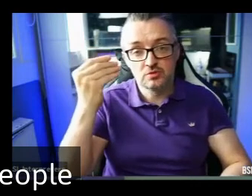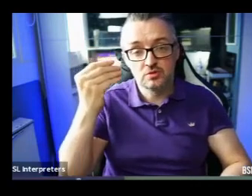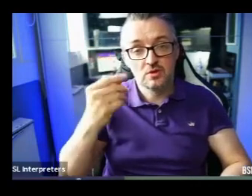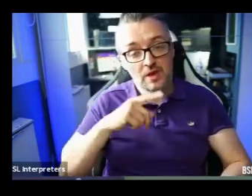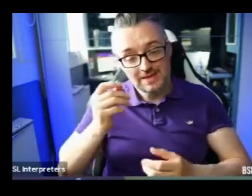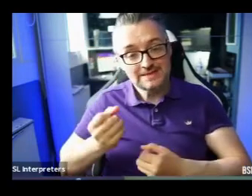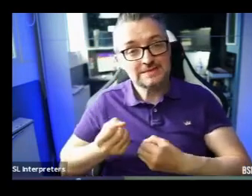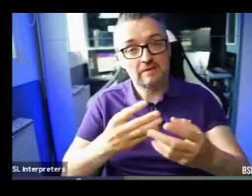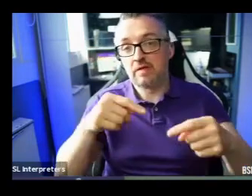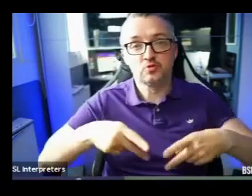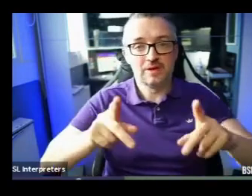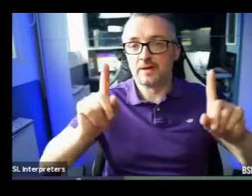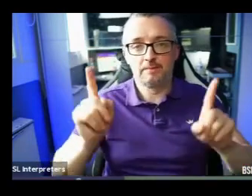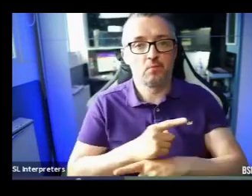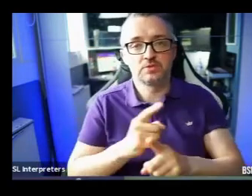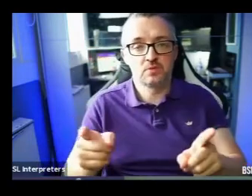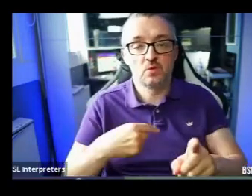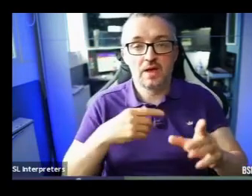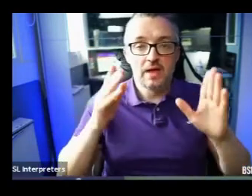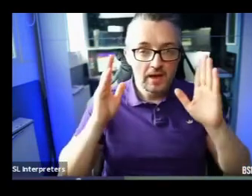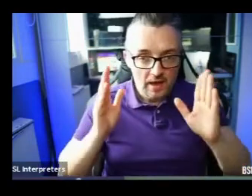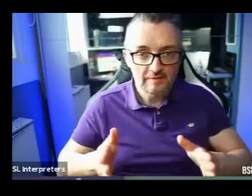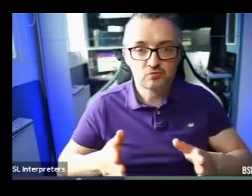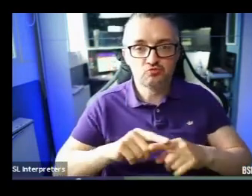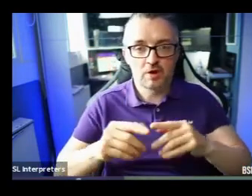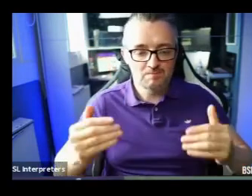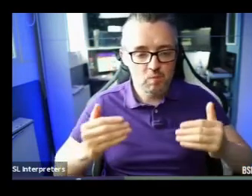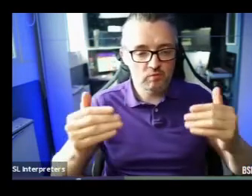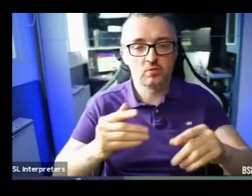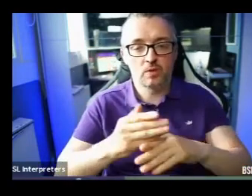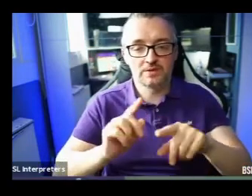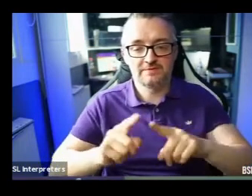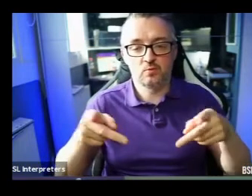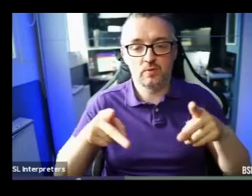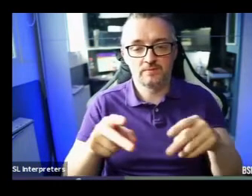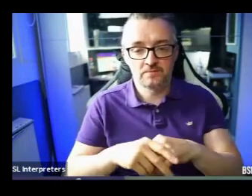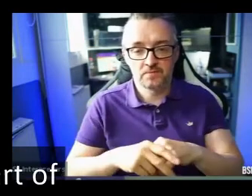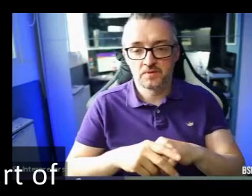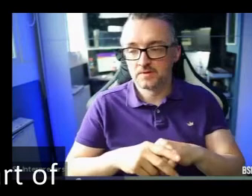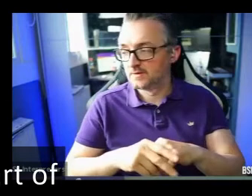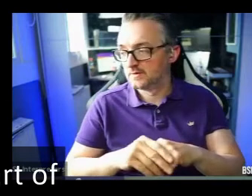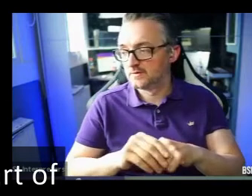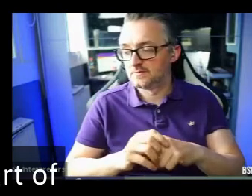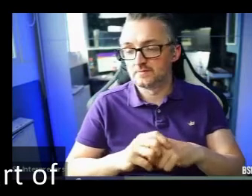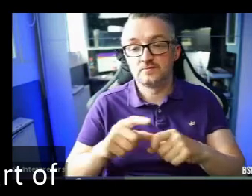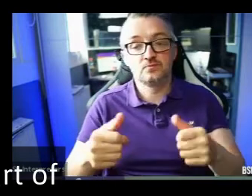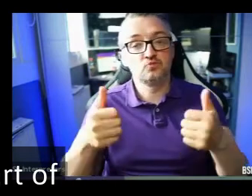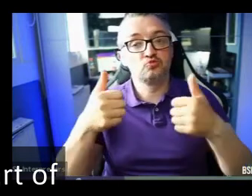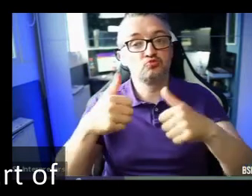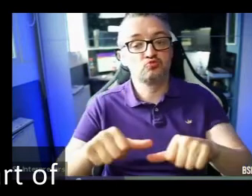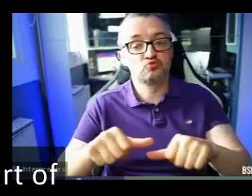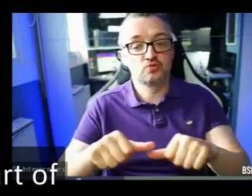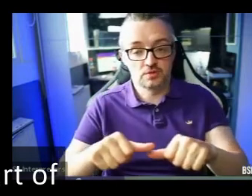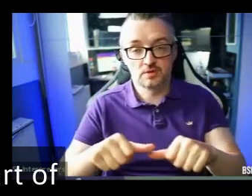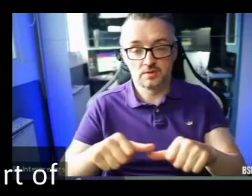Scotland can't be delivered in this way. We have to think about a change. We have to really try and move that forward. So for us,